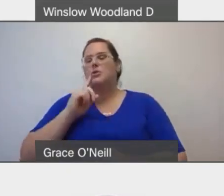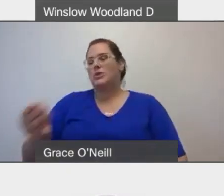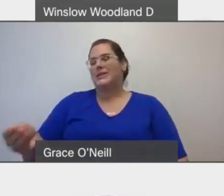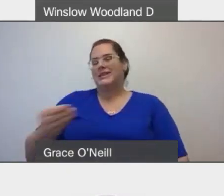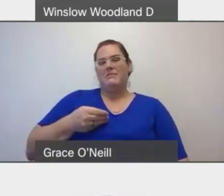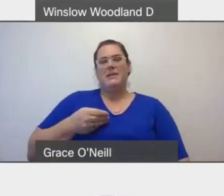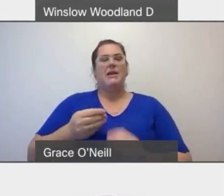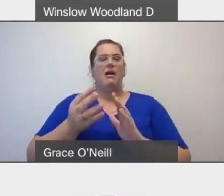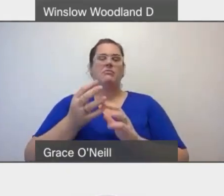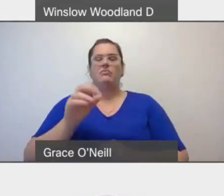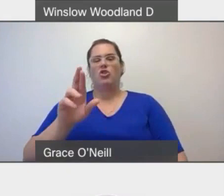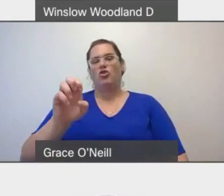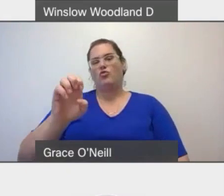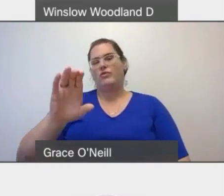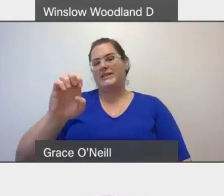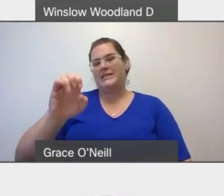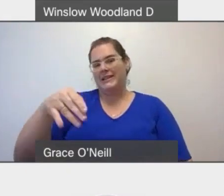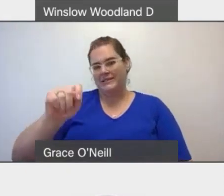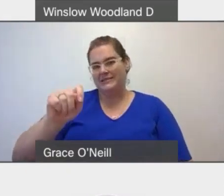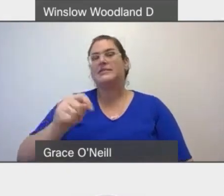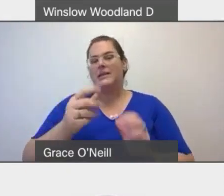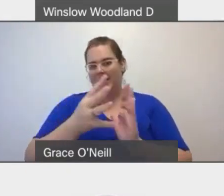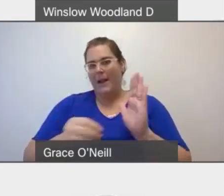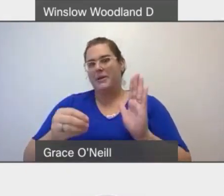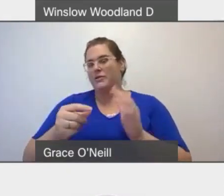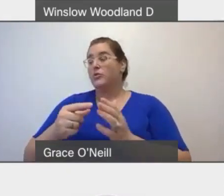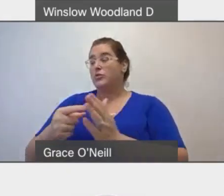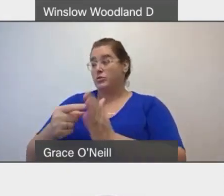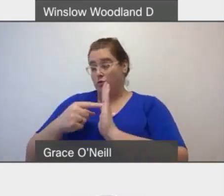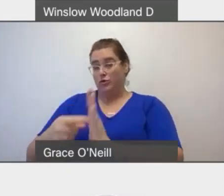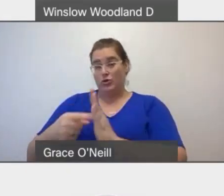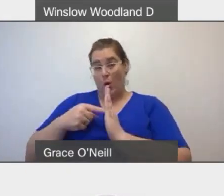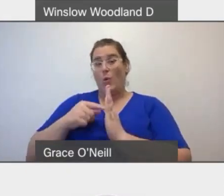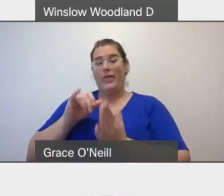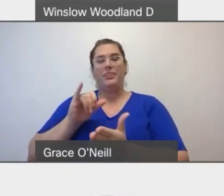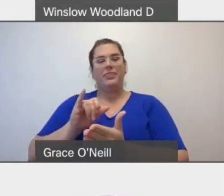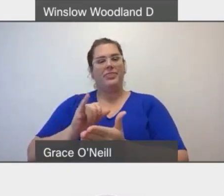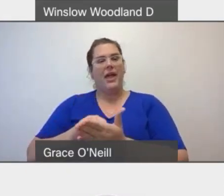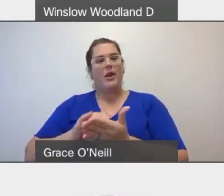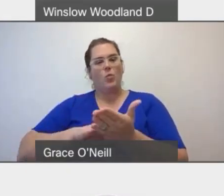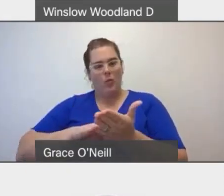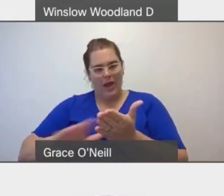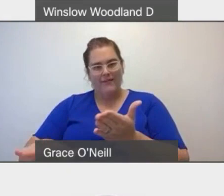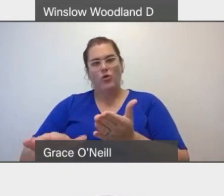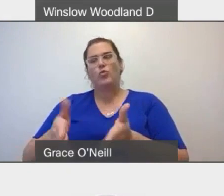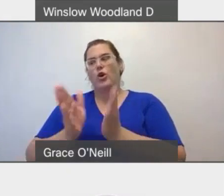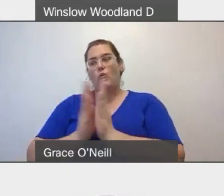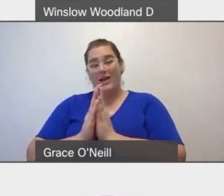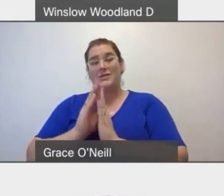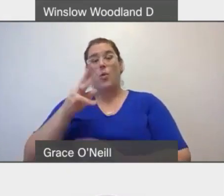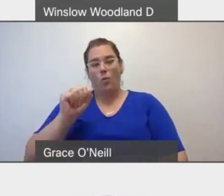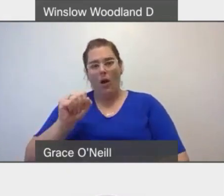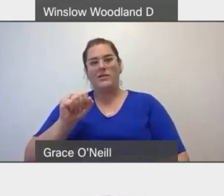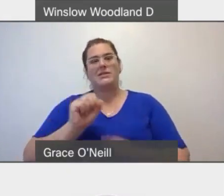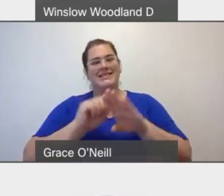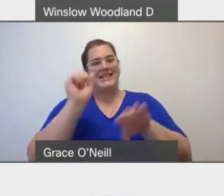very least, that a waiver request, that a valid waiver reason for a waiver request exists, in